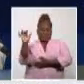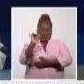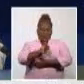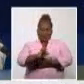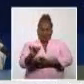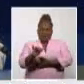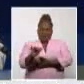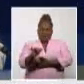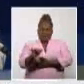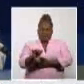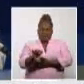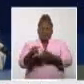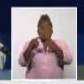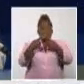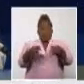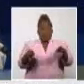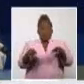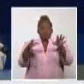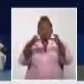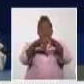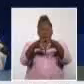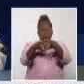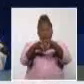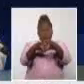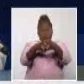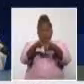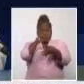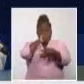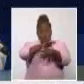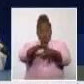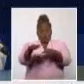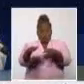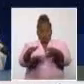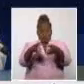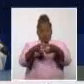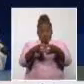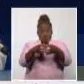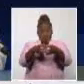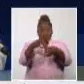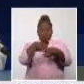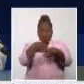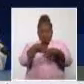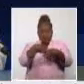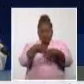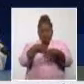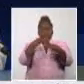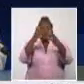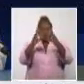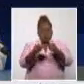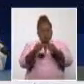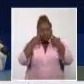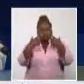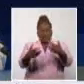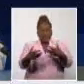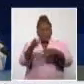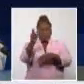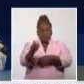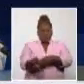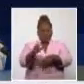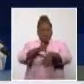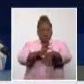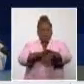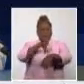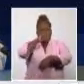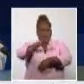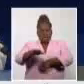that has a significant number of cases. What happens is that their evolution is not as complicated or stupid as that